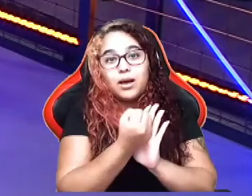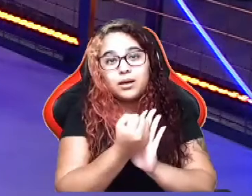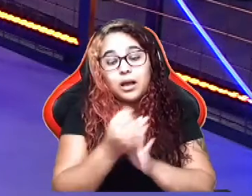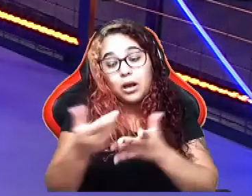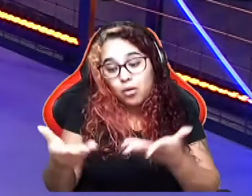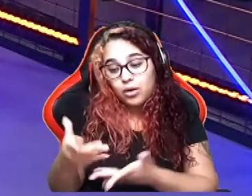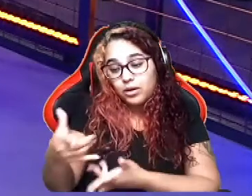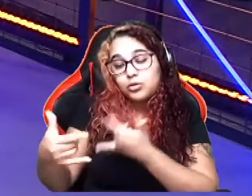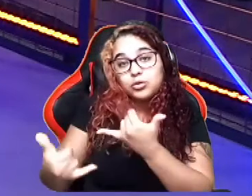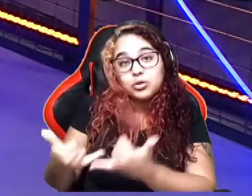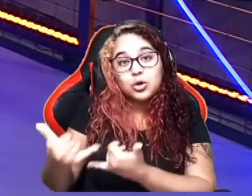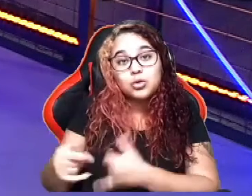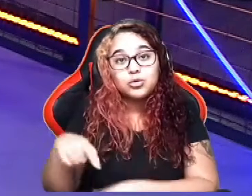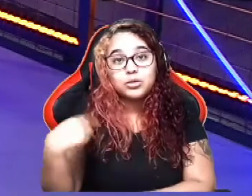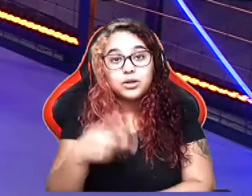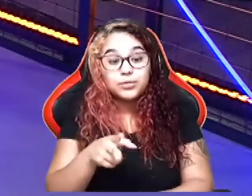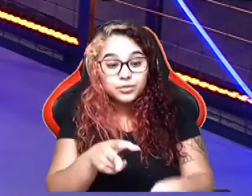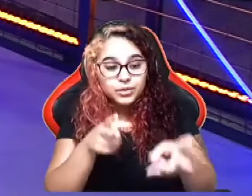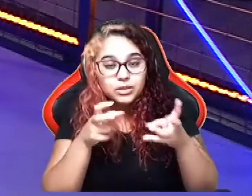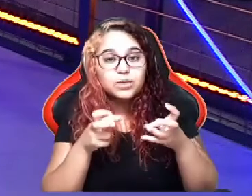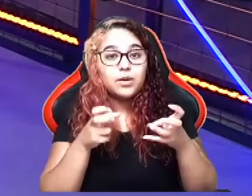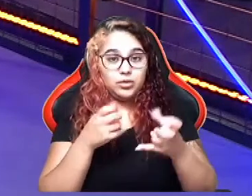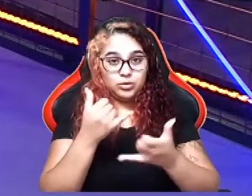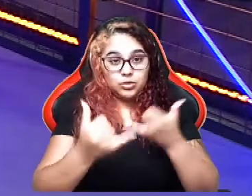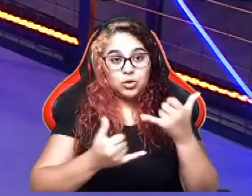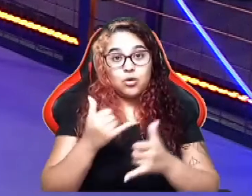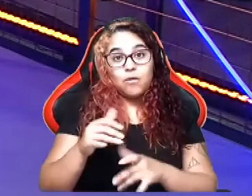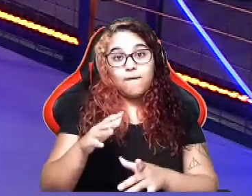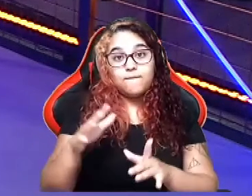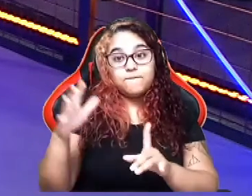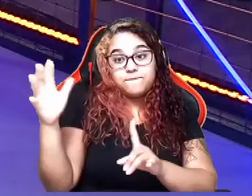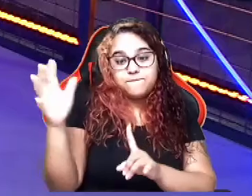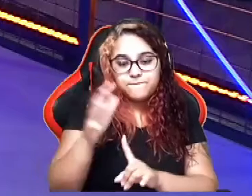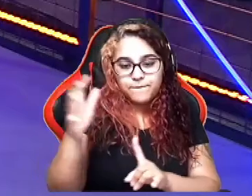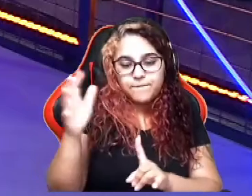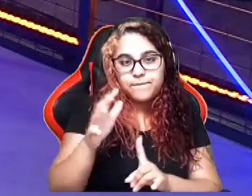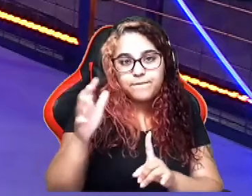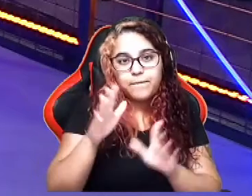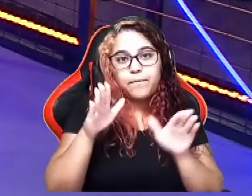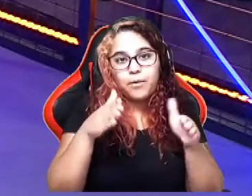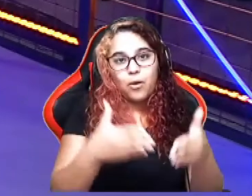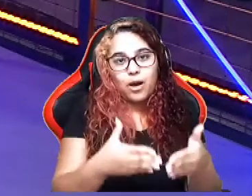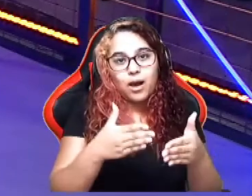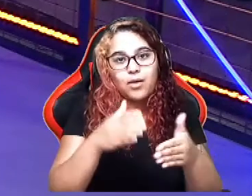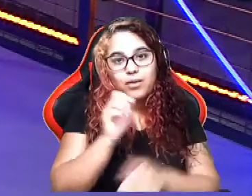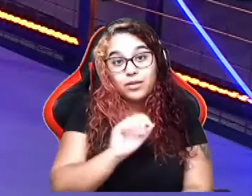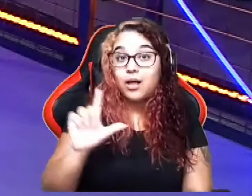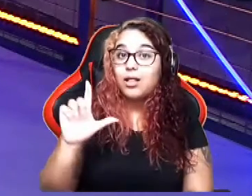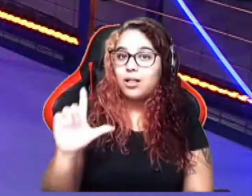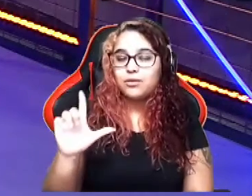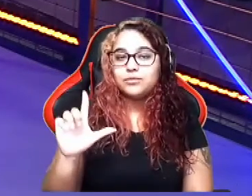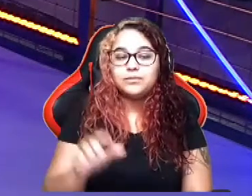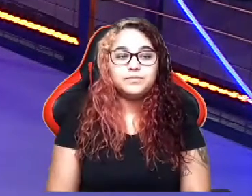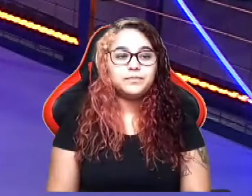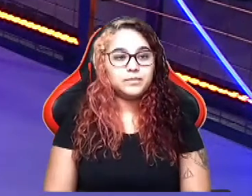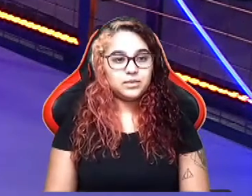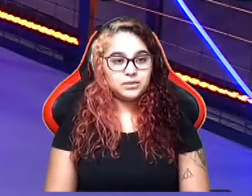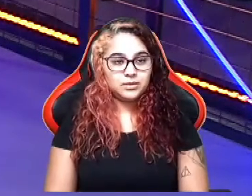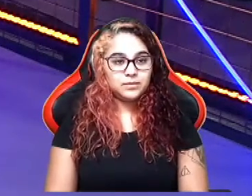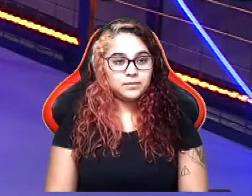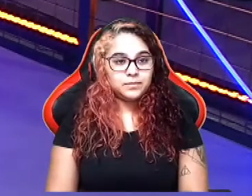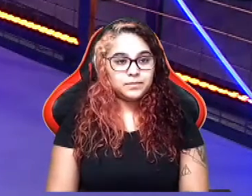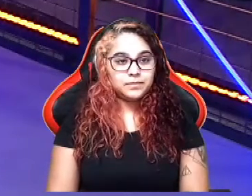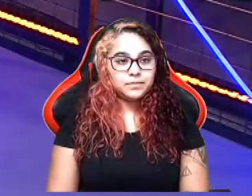to a brand. So in a game, we're seeing that this is a game directed towards